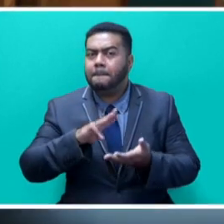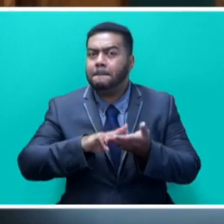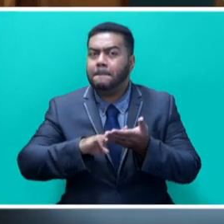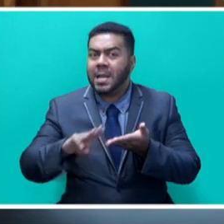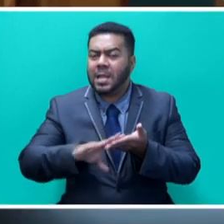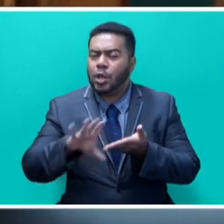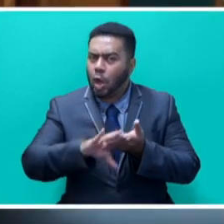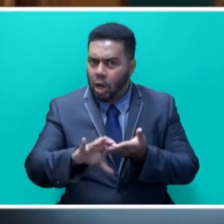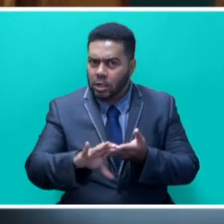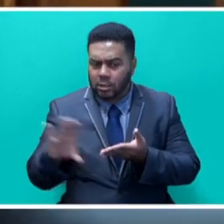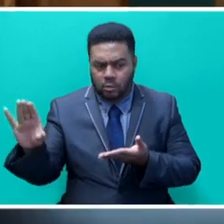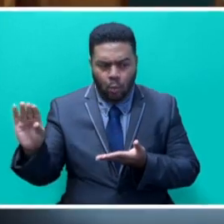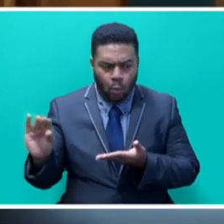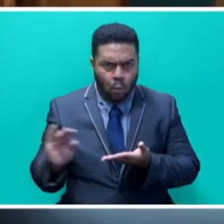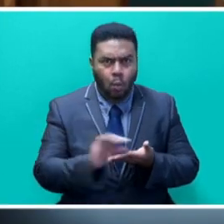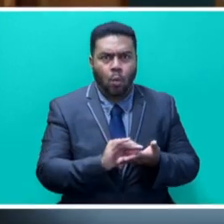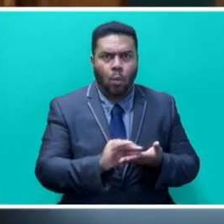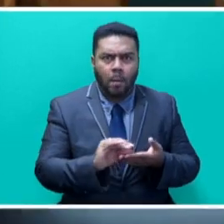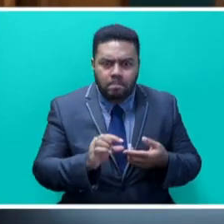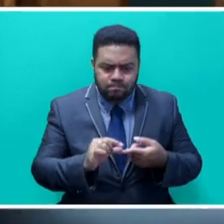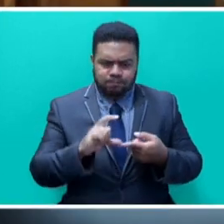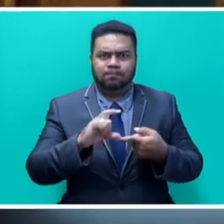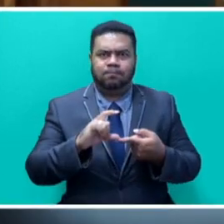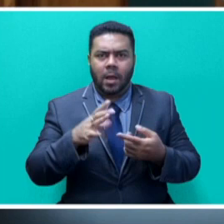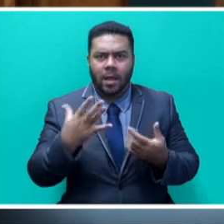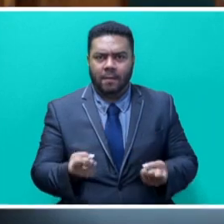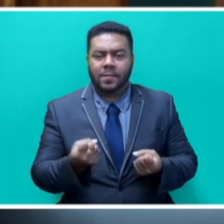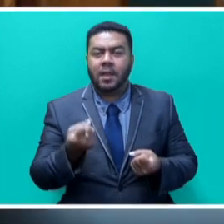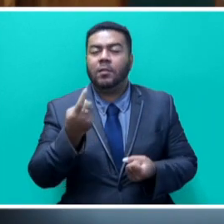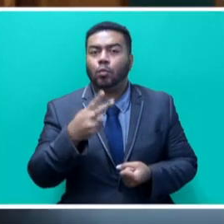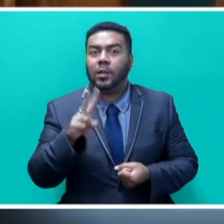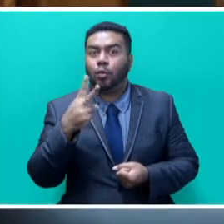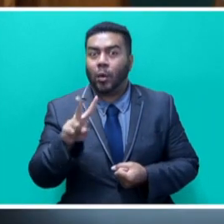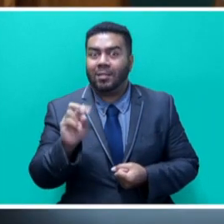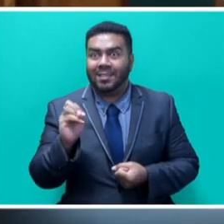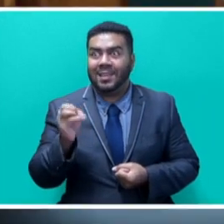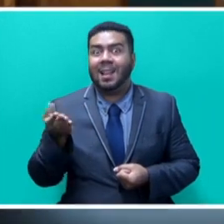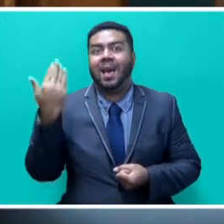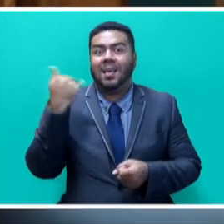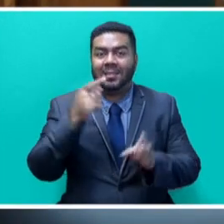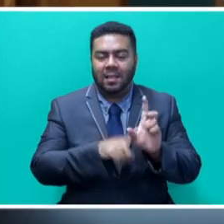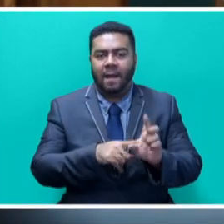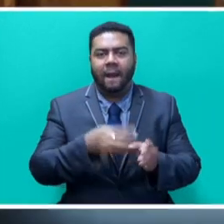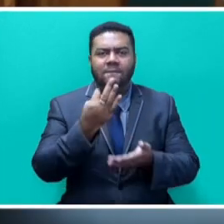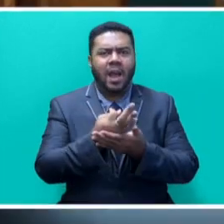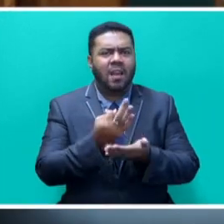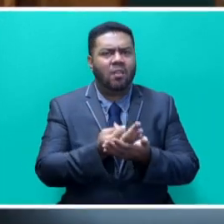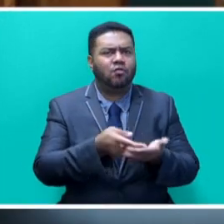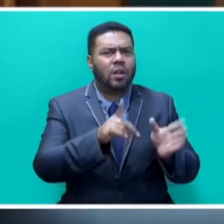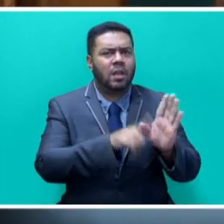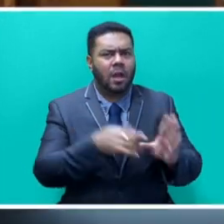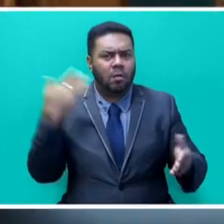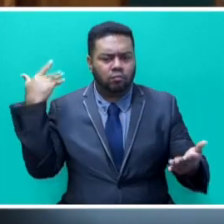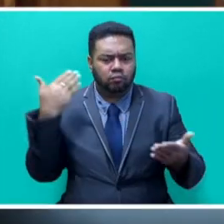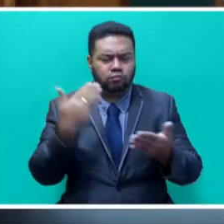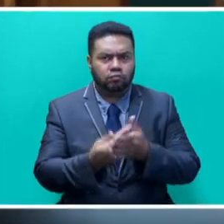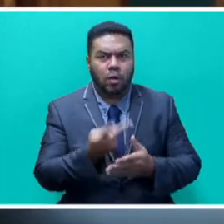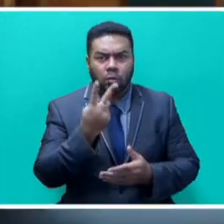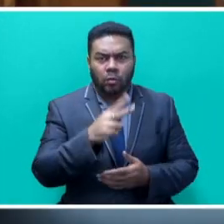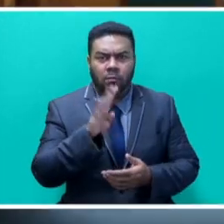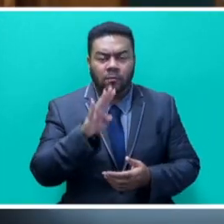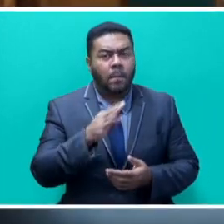$35.6 million, Mr. Speaker, in the 2020 financial year, compared to $24.9 million